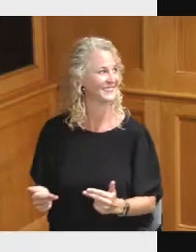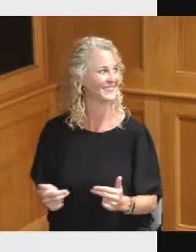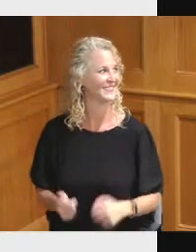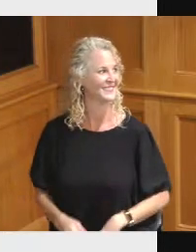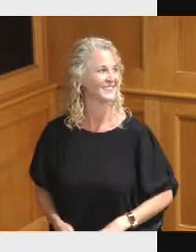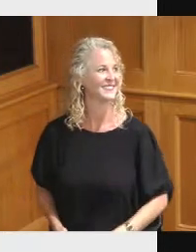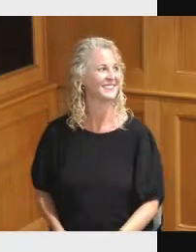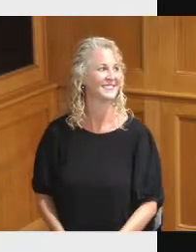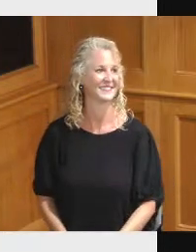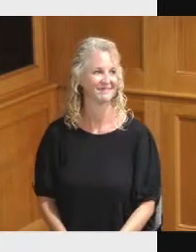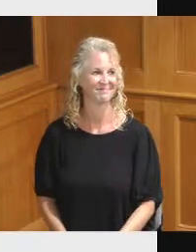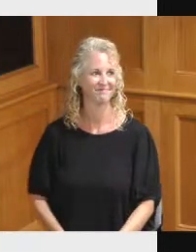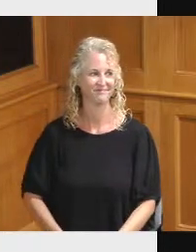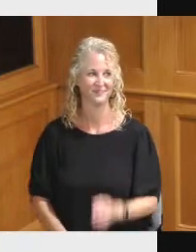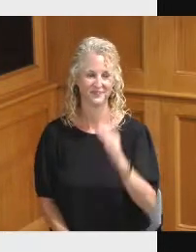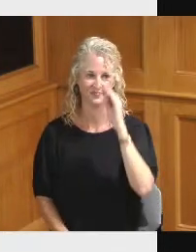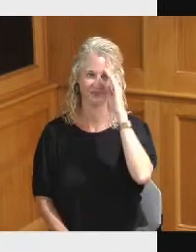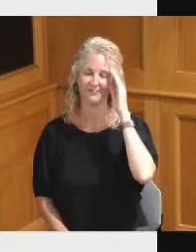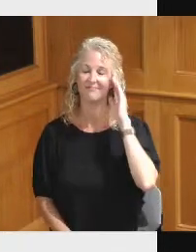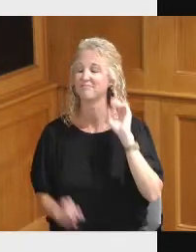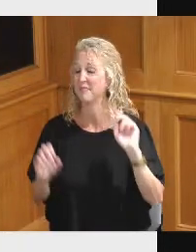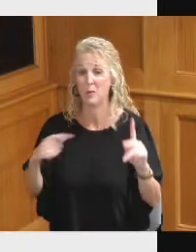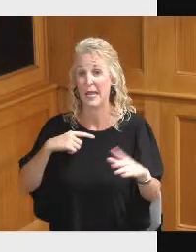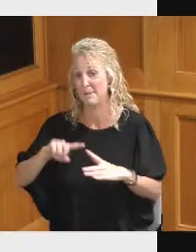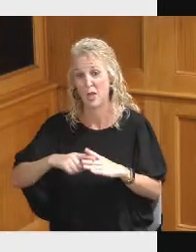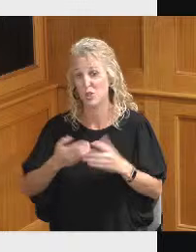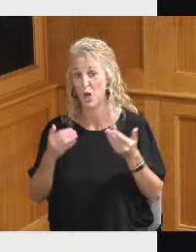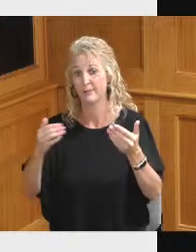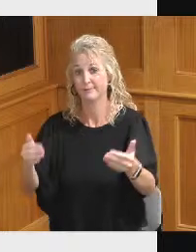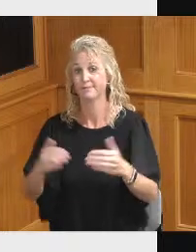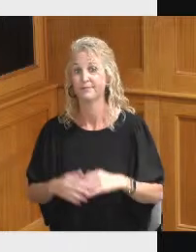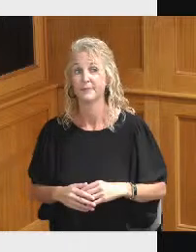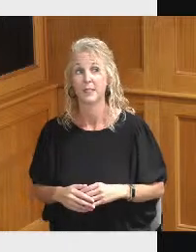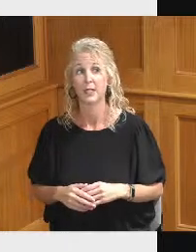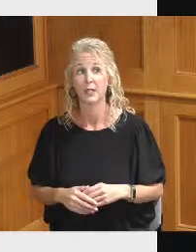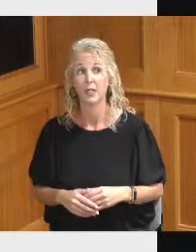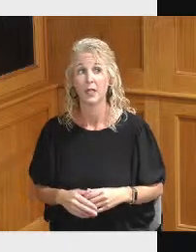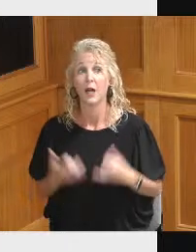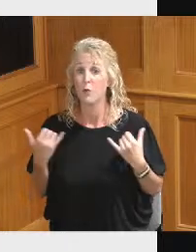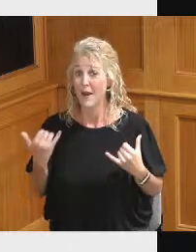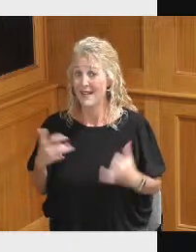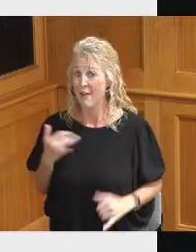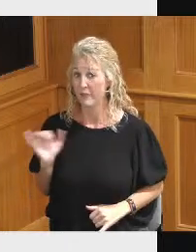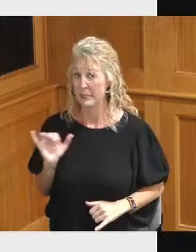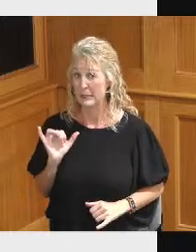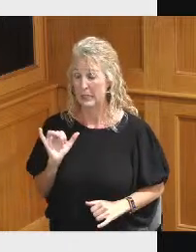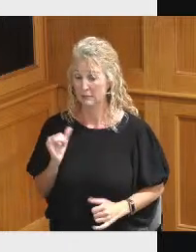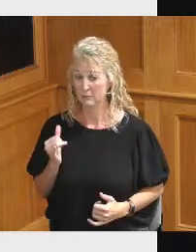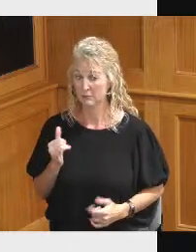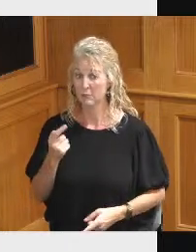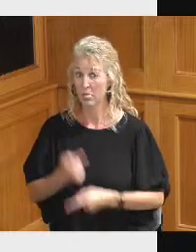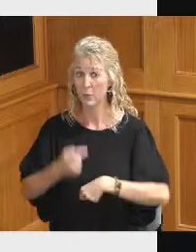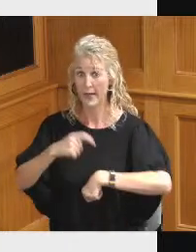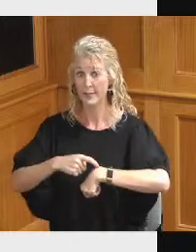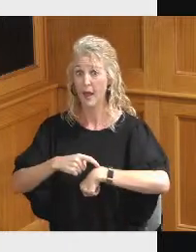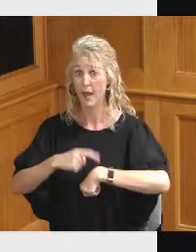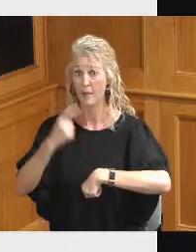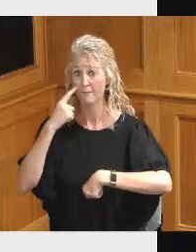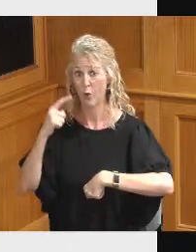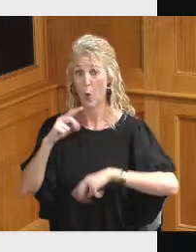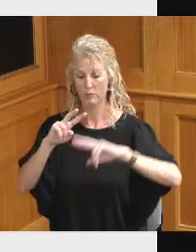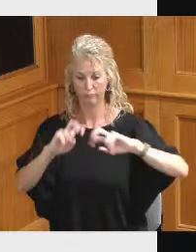and I'll just start by saying we're in a good position to look at some of these based on two